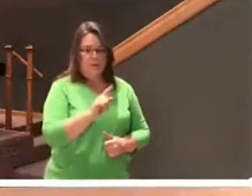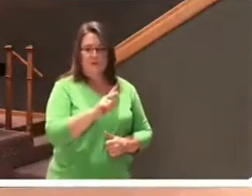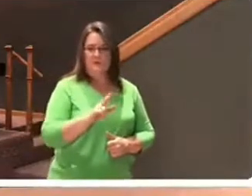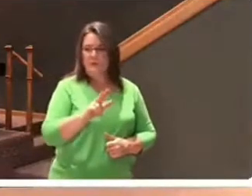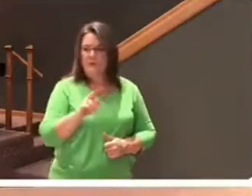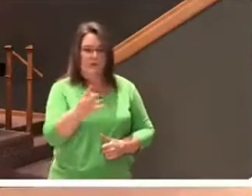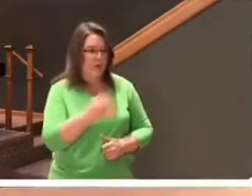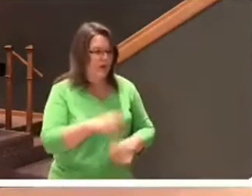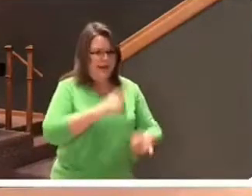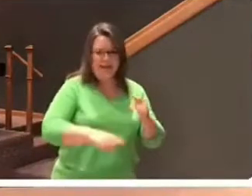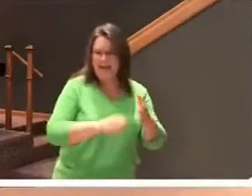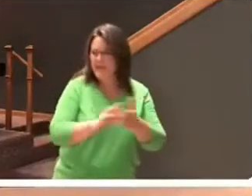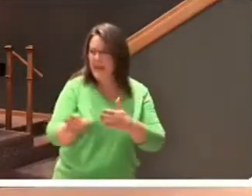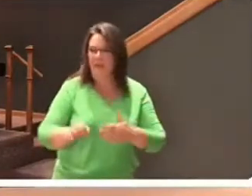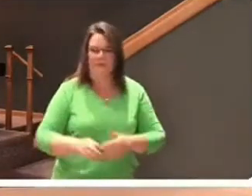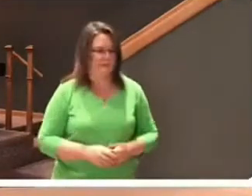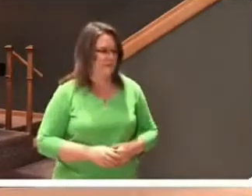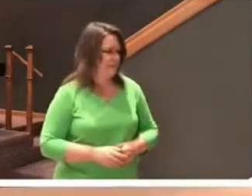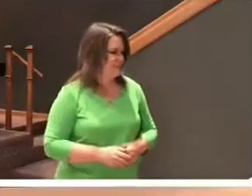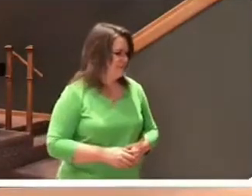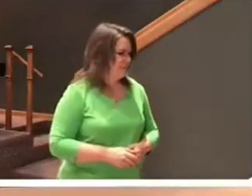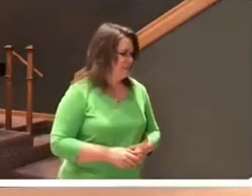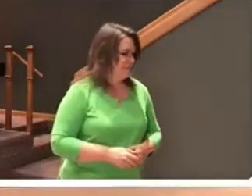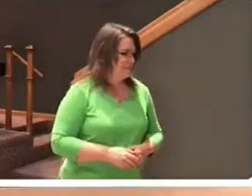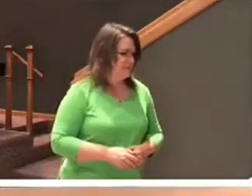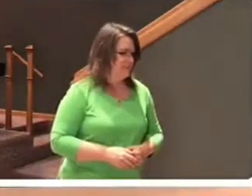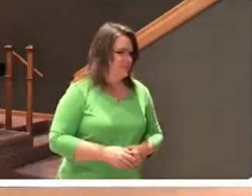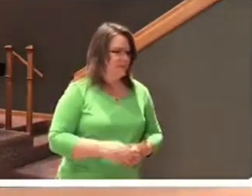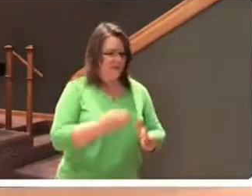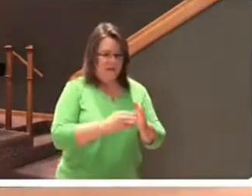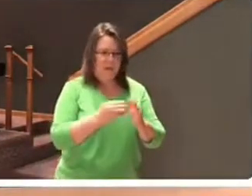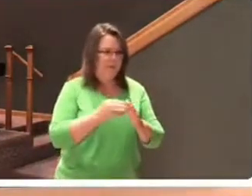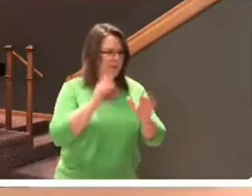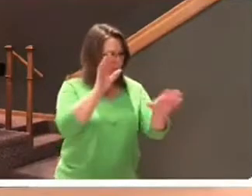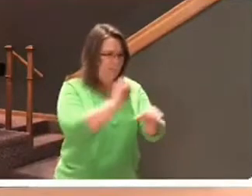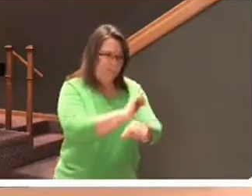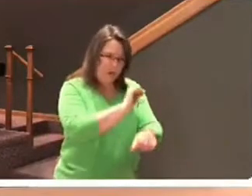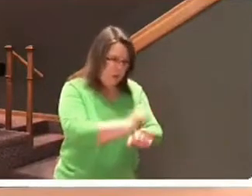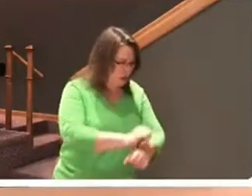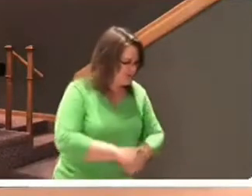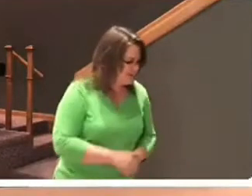1, 2, 3, 4. I can't even count them all. A million little miracles.